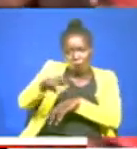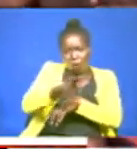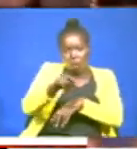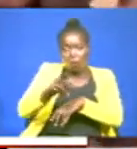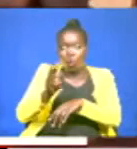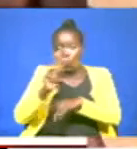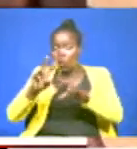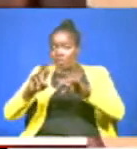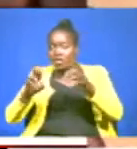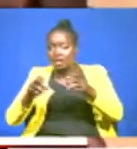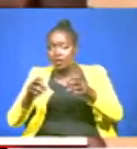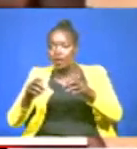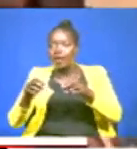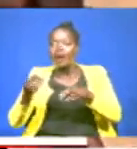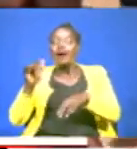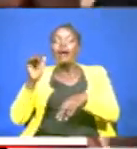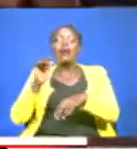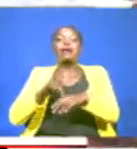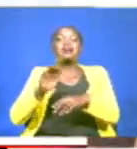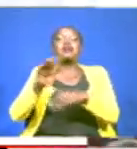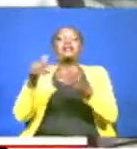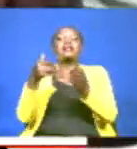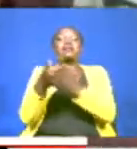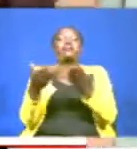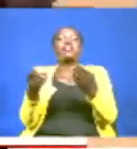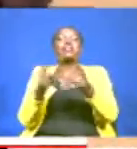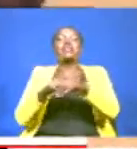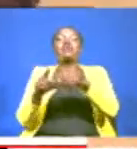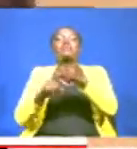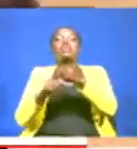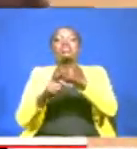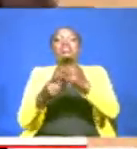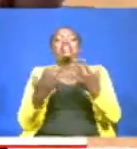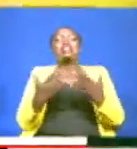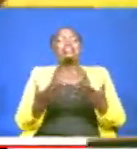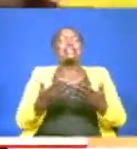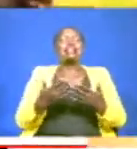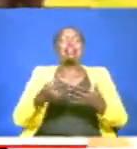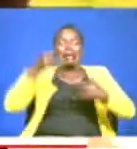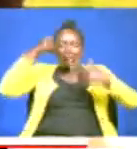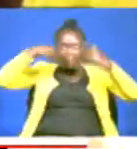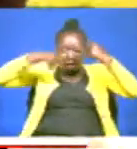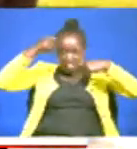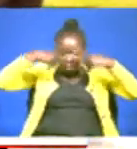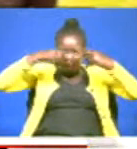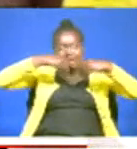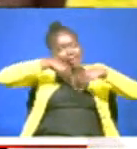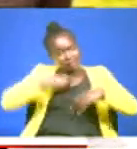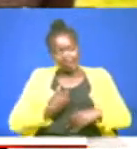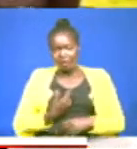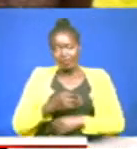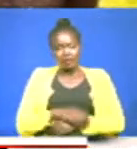kesho, kumekutwa tu unaingia hapo saa 12. Watoto wamelia, paka wamenyamaza.